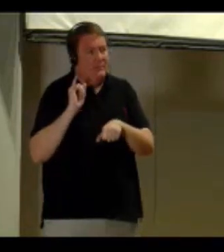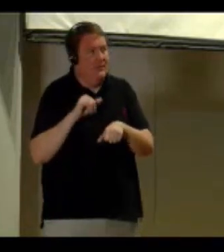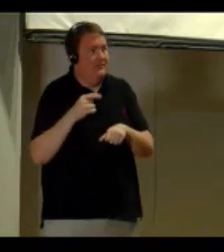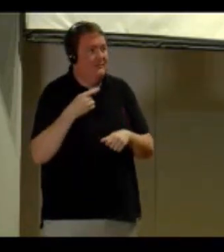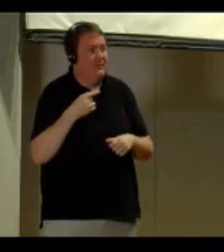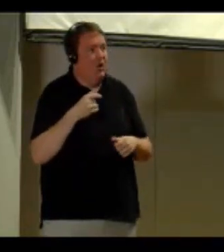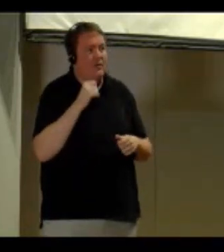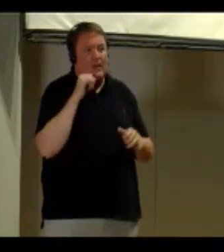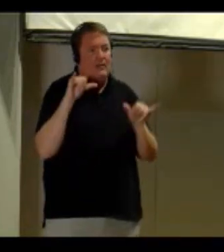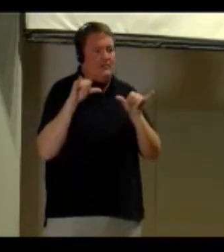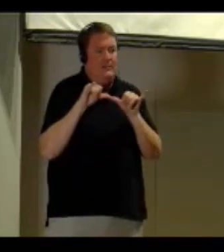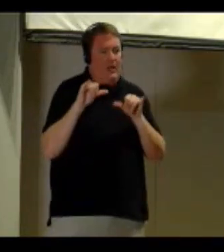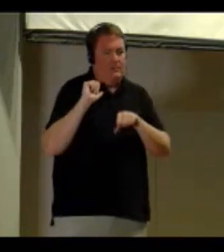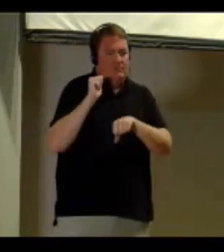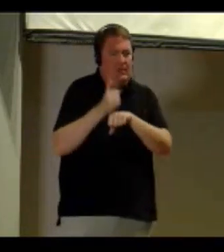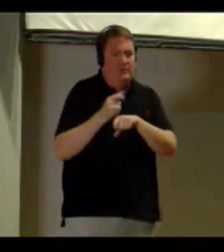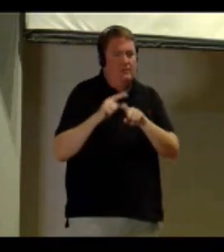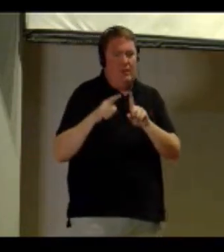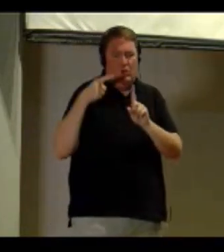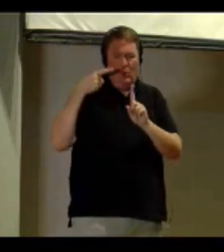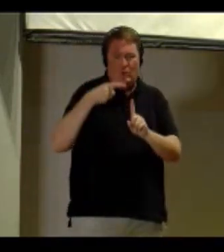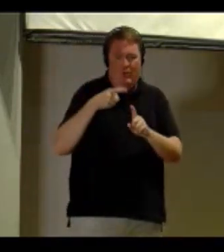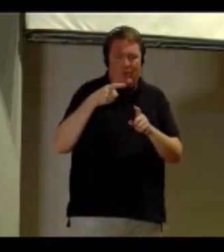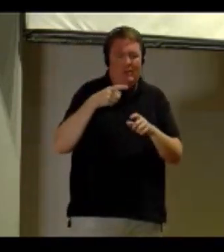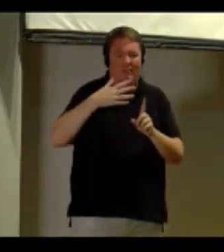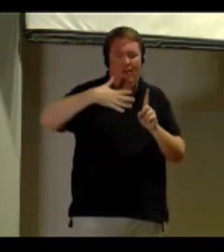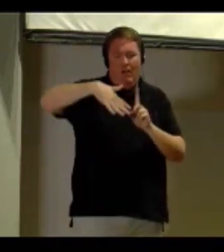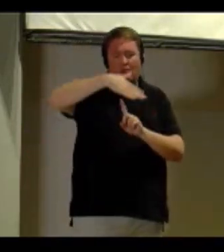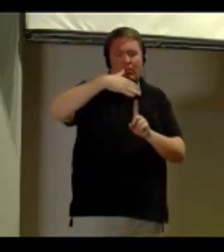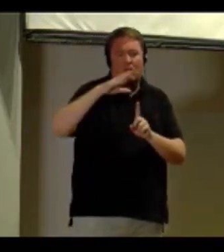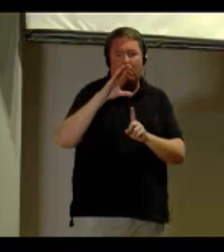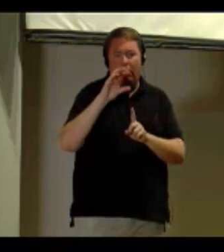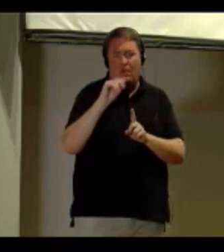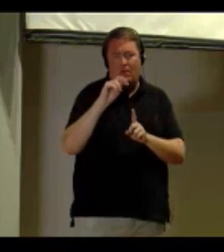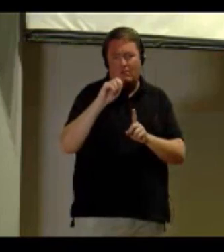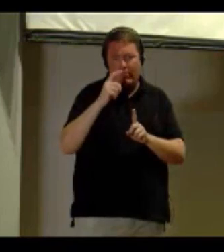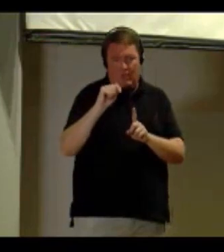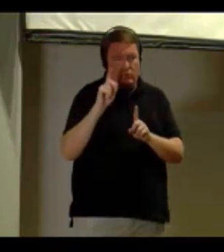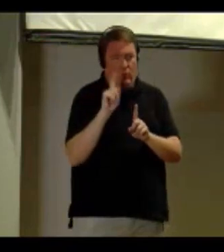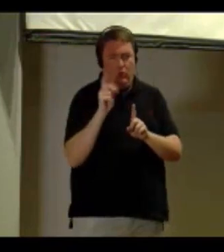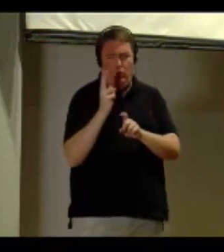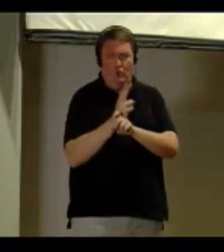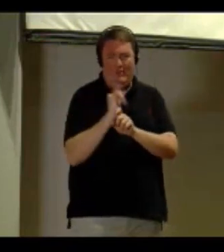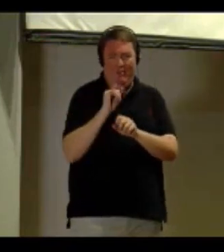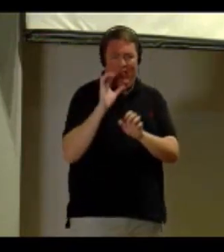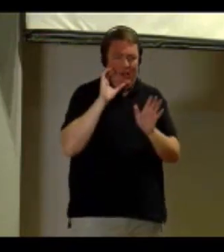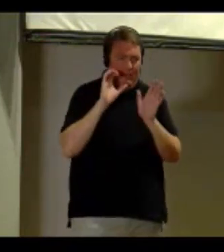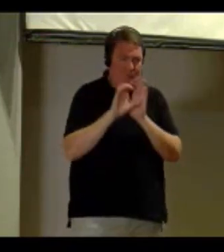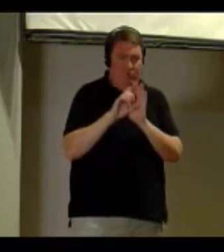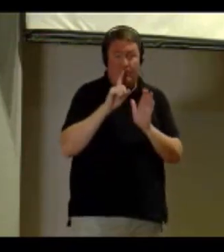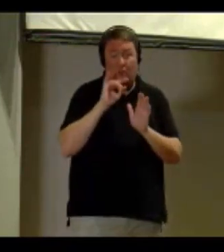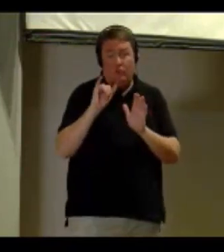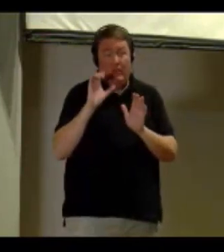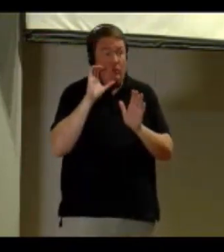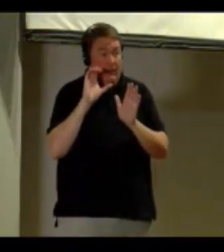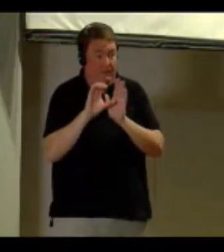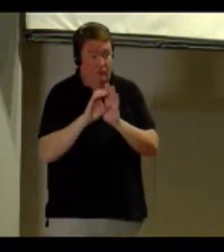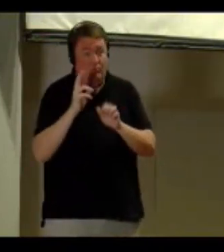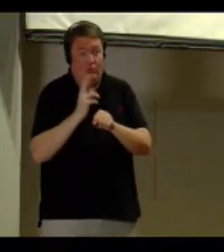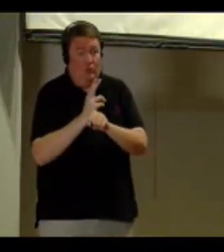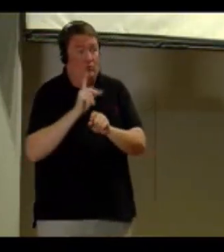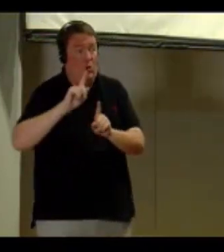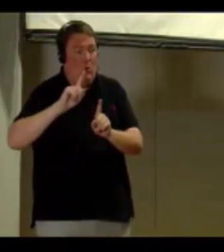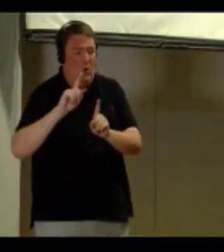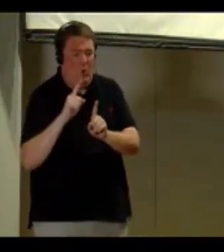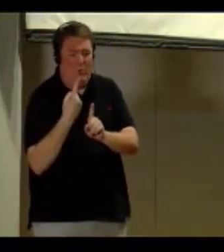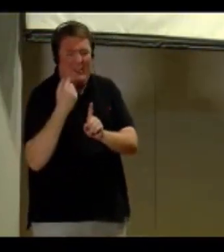really size-based, but really go to the context in which you're using the image to make sure that you're using only that